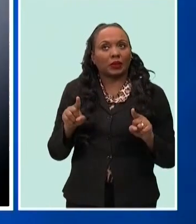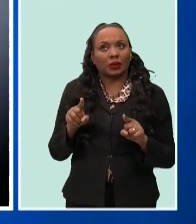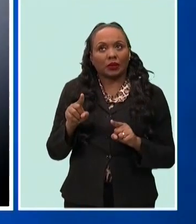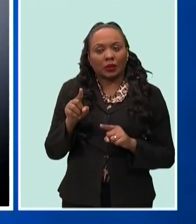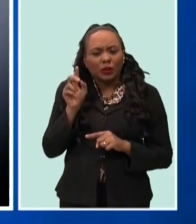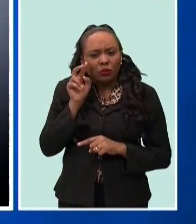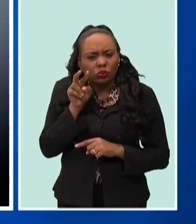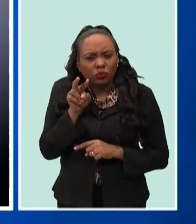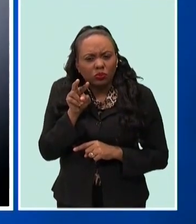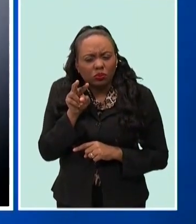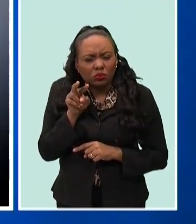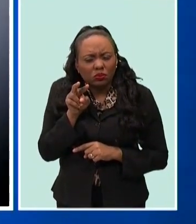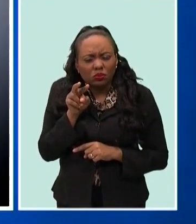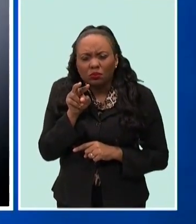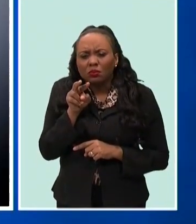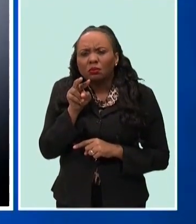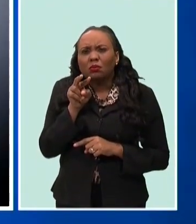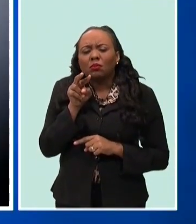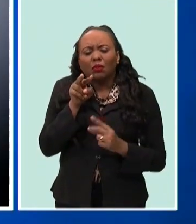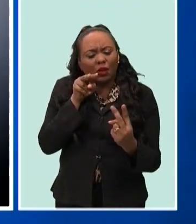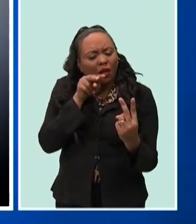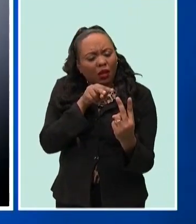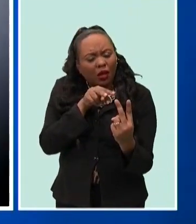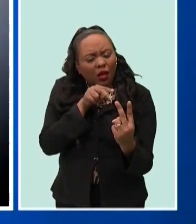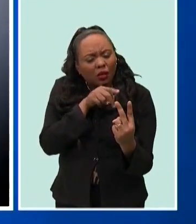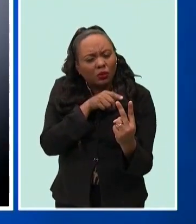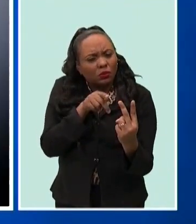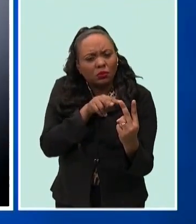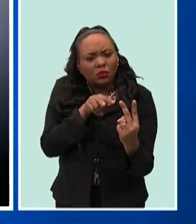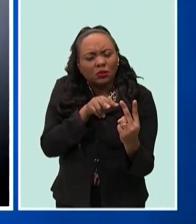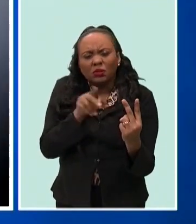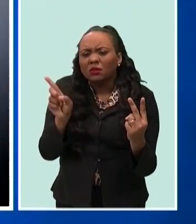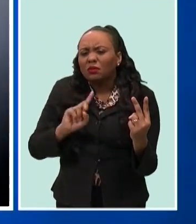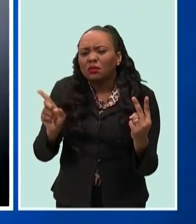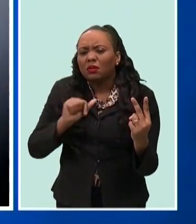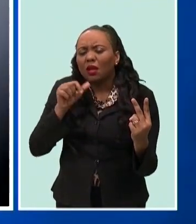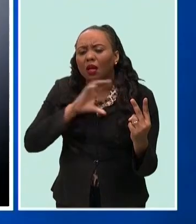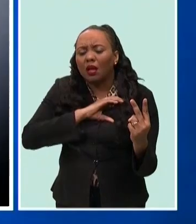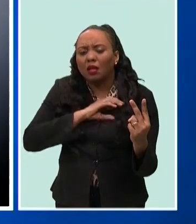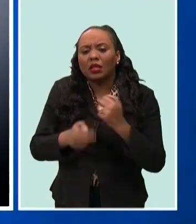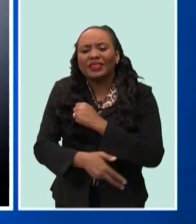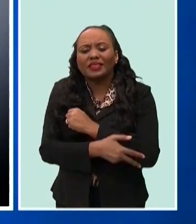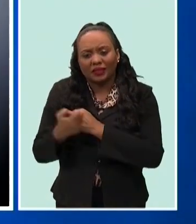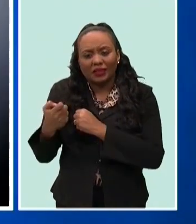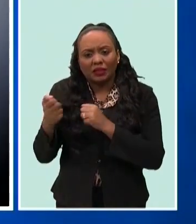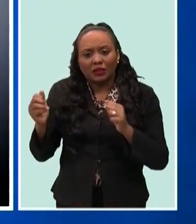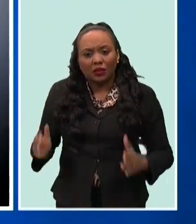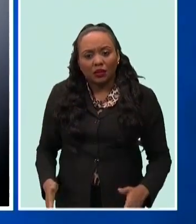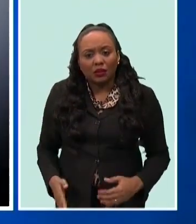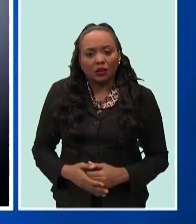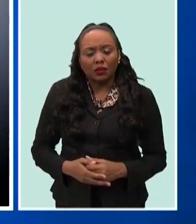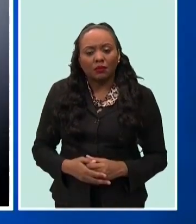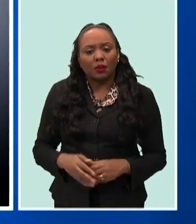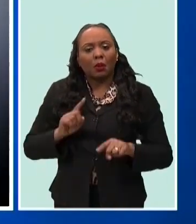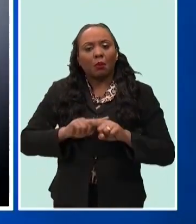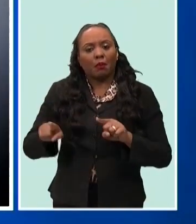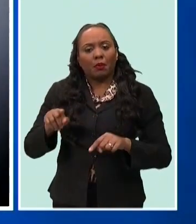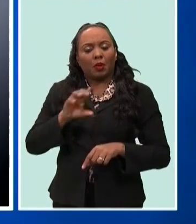that they are quite the opposite. Wolves in sheep clothing, so to speak. Alleged robbers dressed in what appears to be the standard police